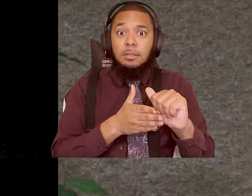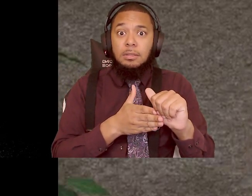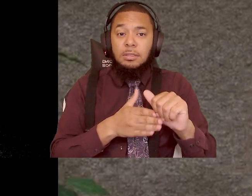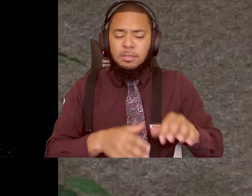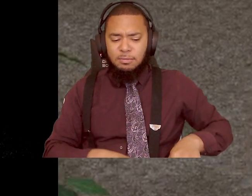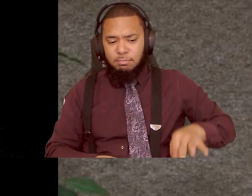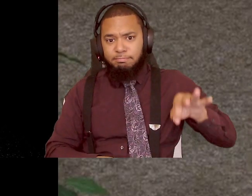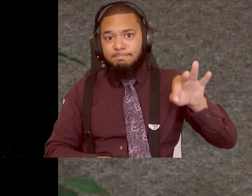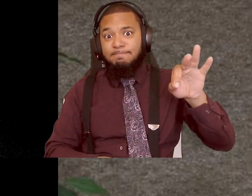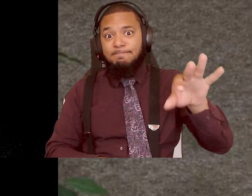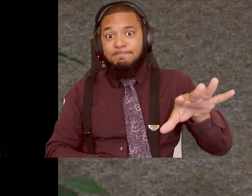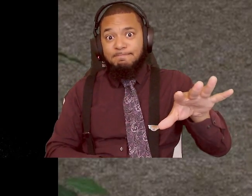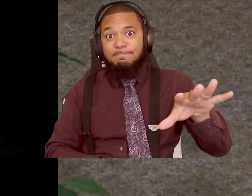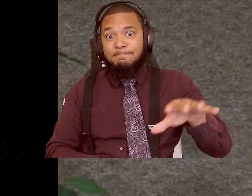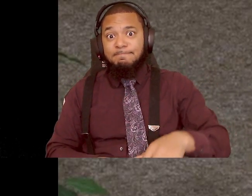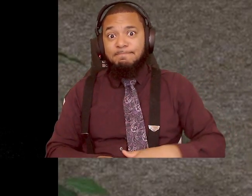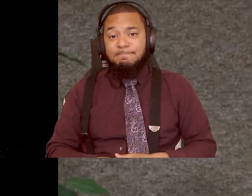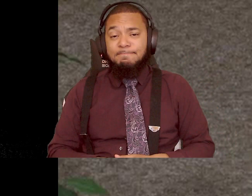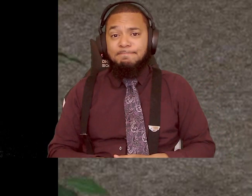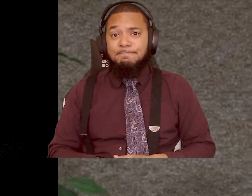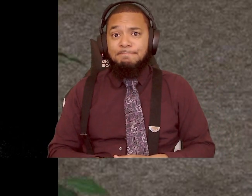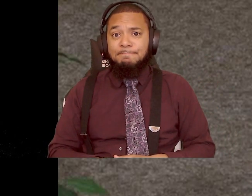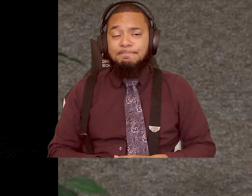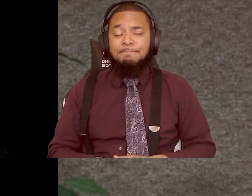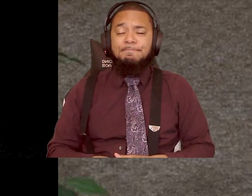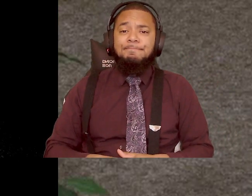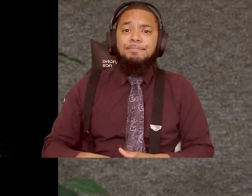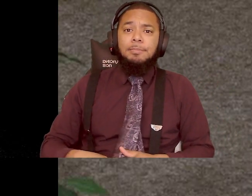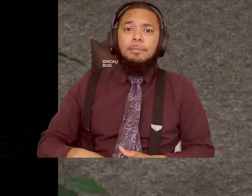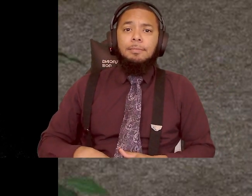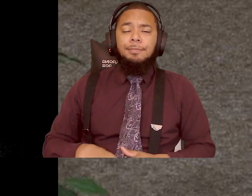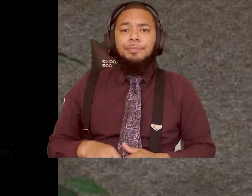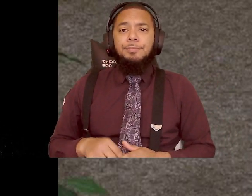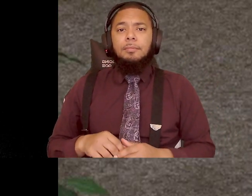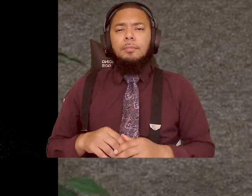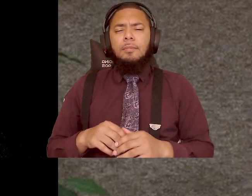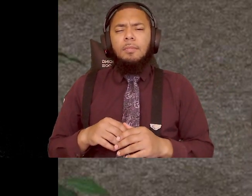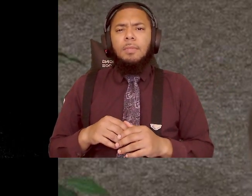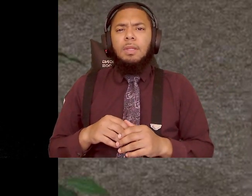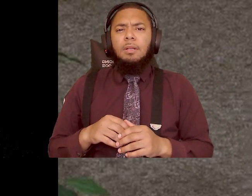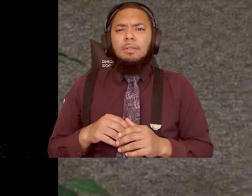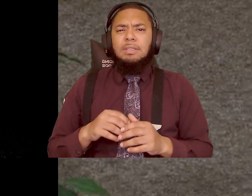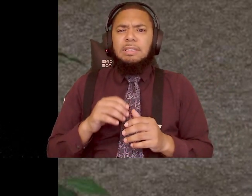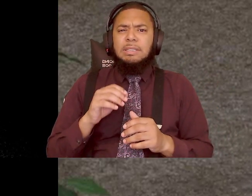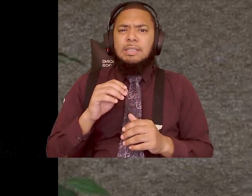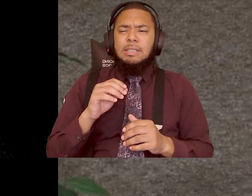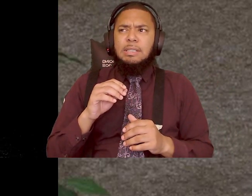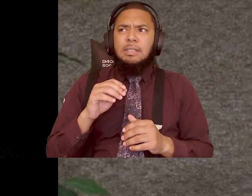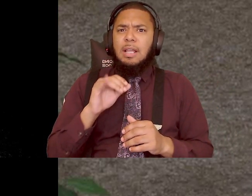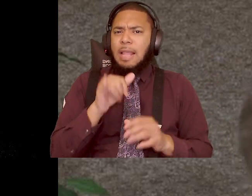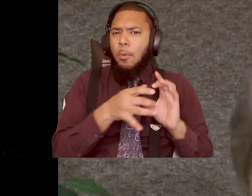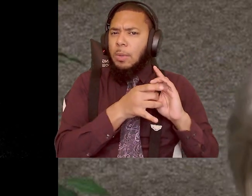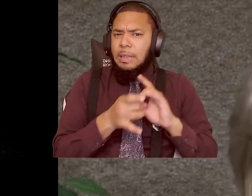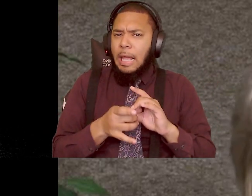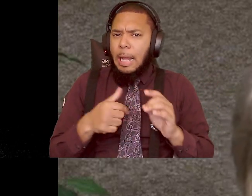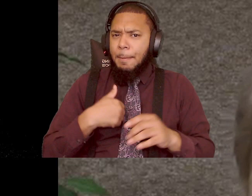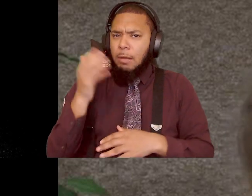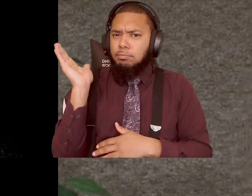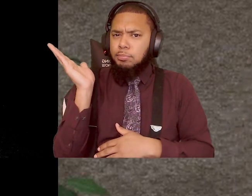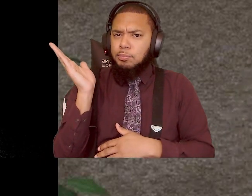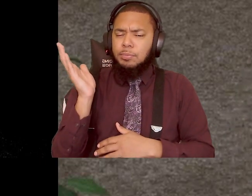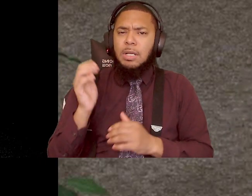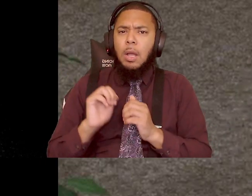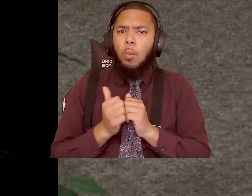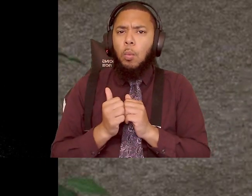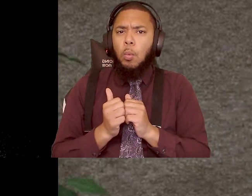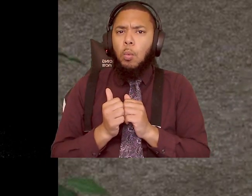of what had to happen in an emergency care situation. So what does this have to do with what I'm going to talk about? What I'm going to talk about